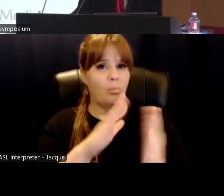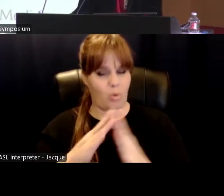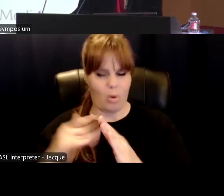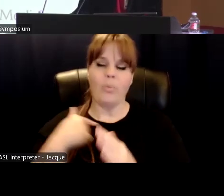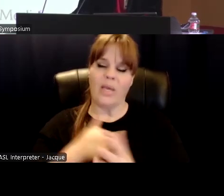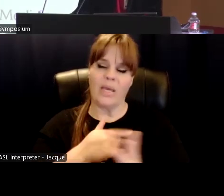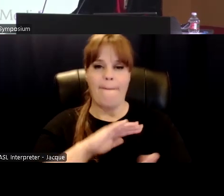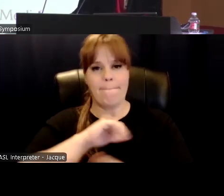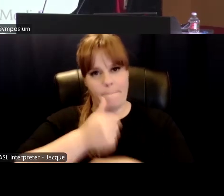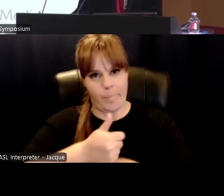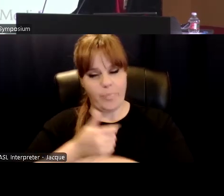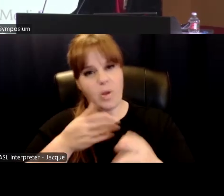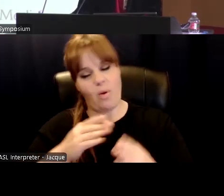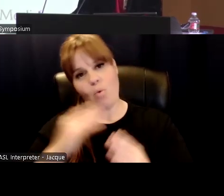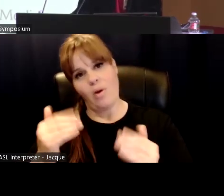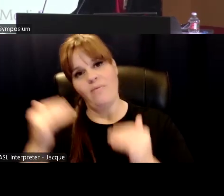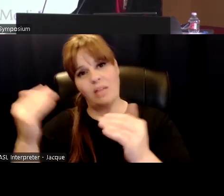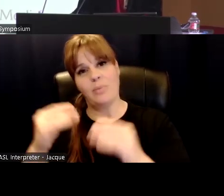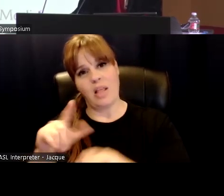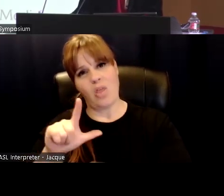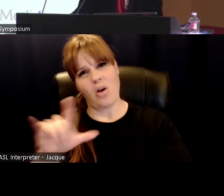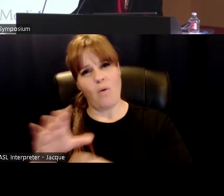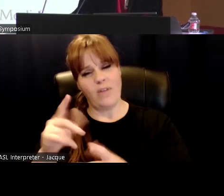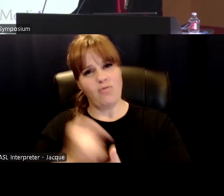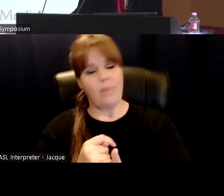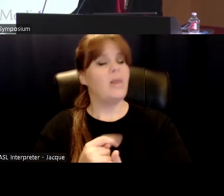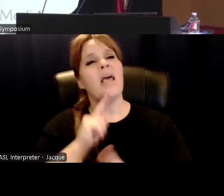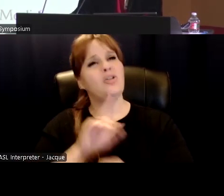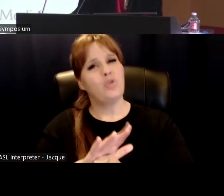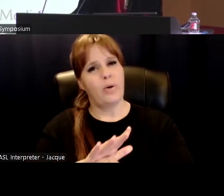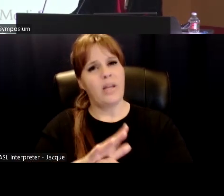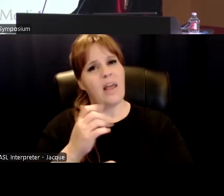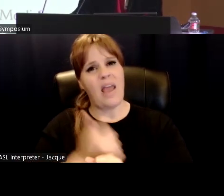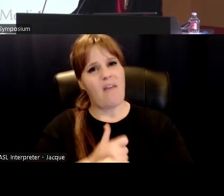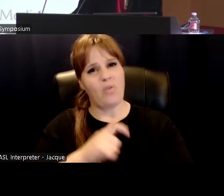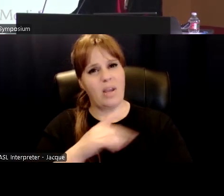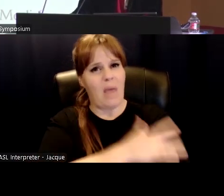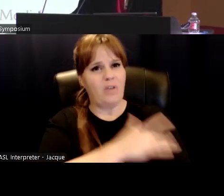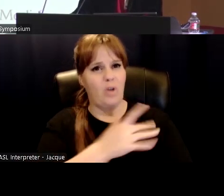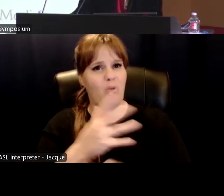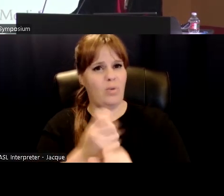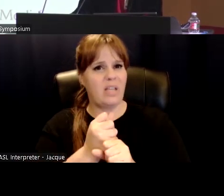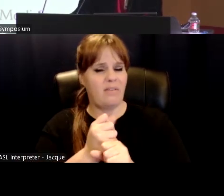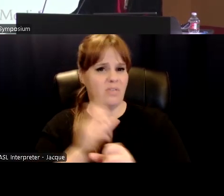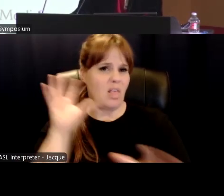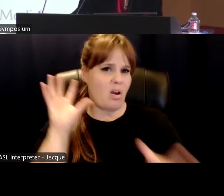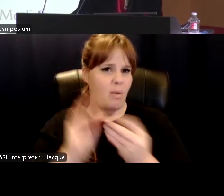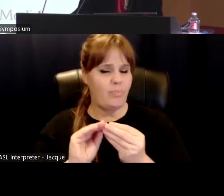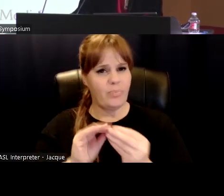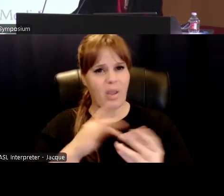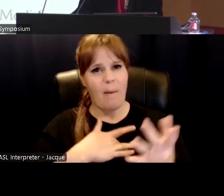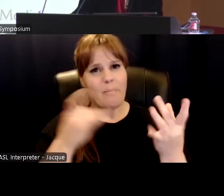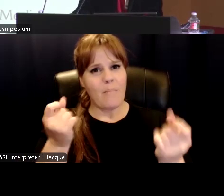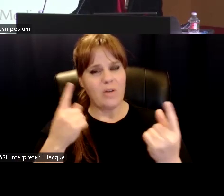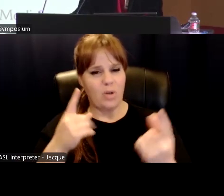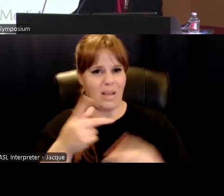for advancements in long COVID treatment, ensuring that every patient receives the comprehensive, compassionate care they